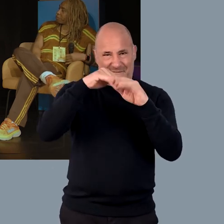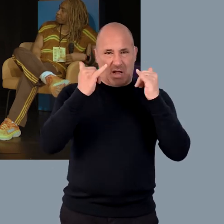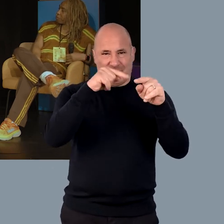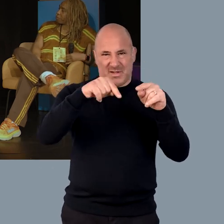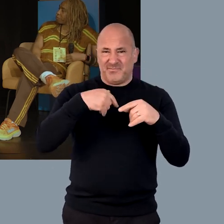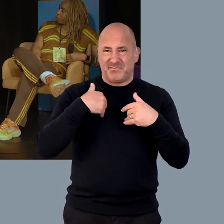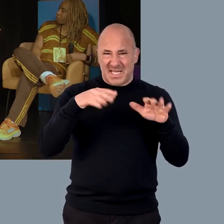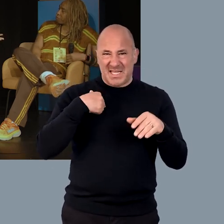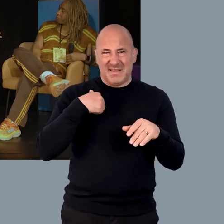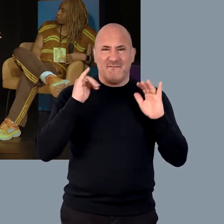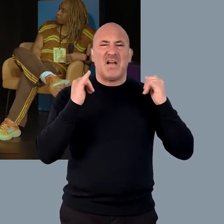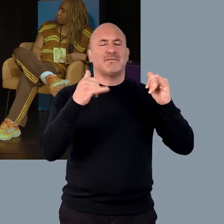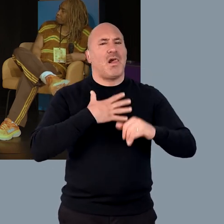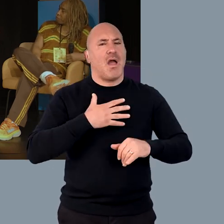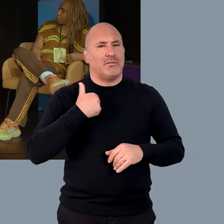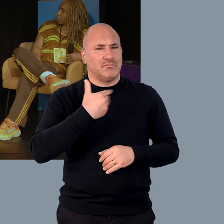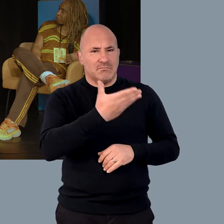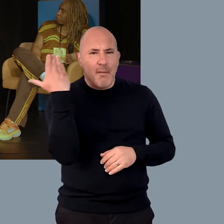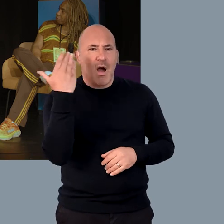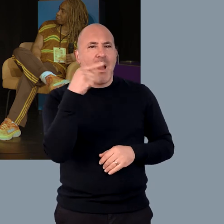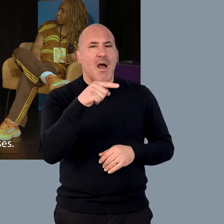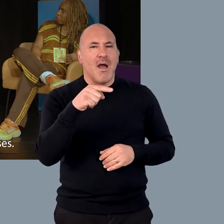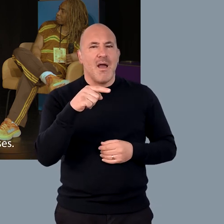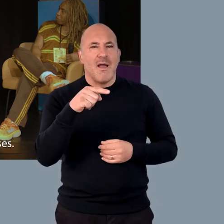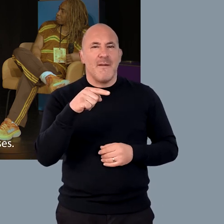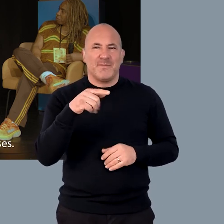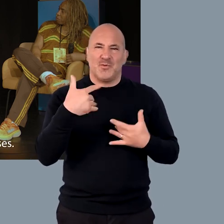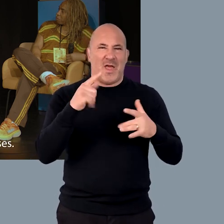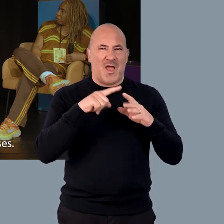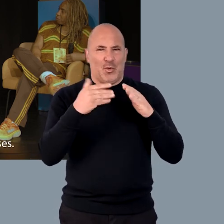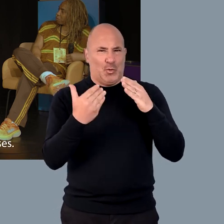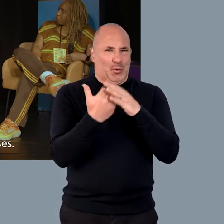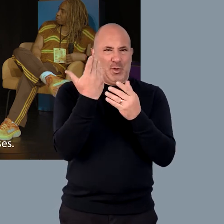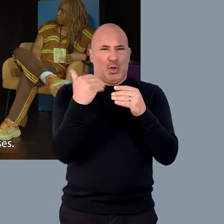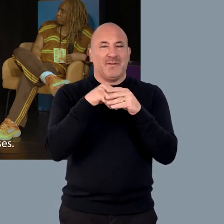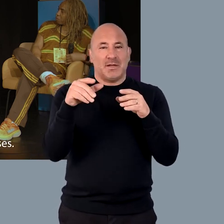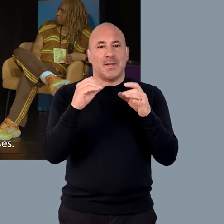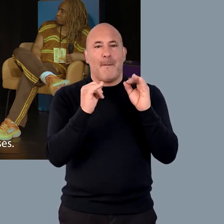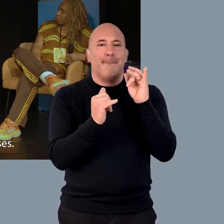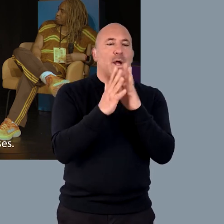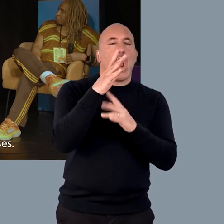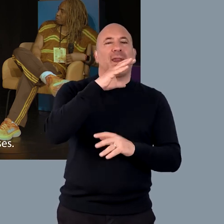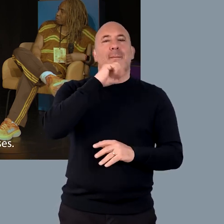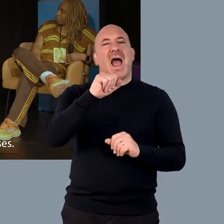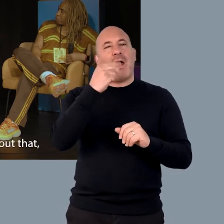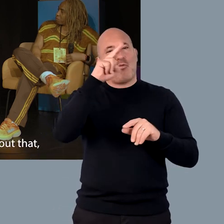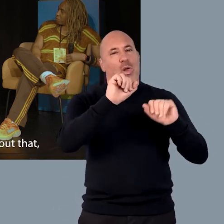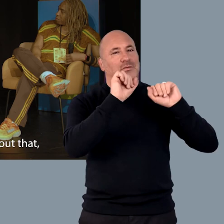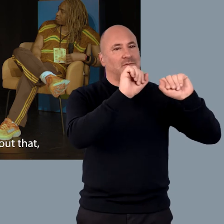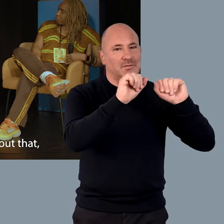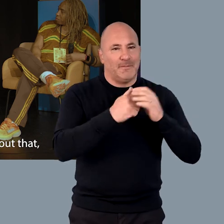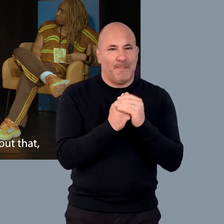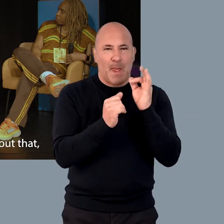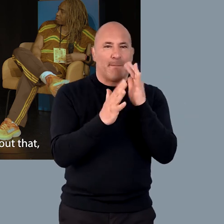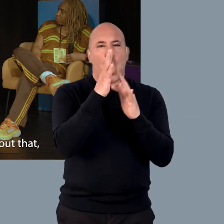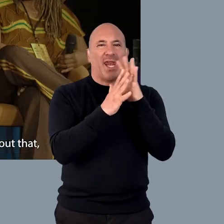of I like I like festivals like summer festivals So there's the principles of radical inclusivity that burning man uses burning